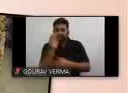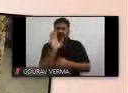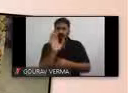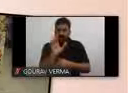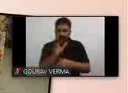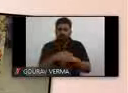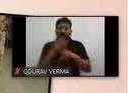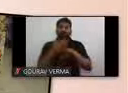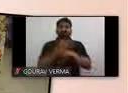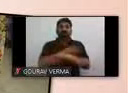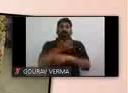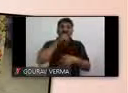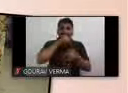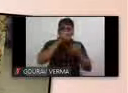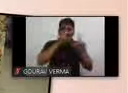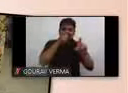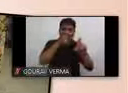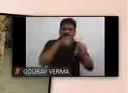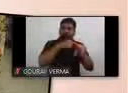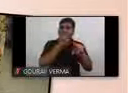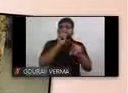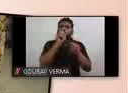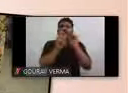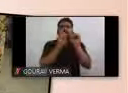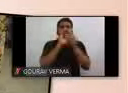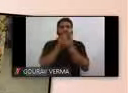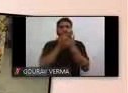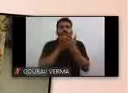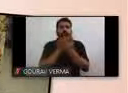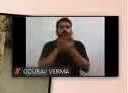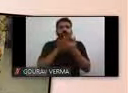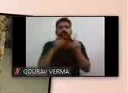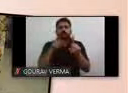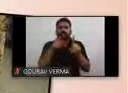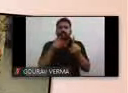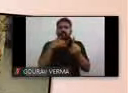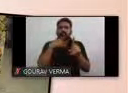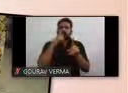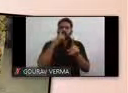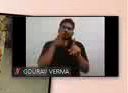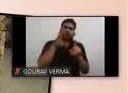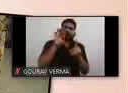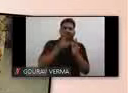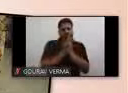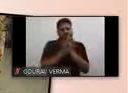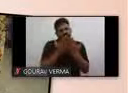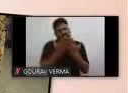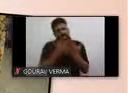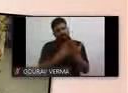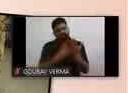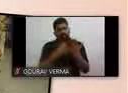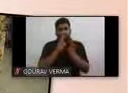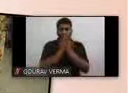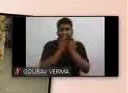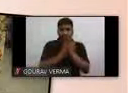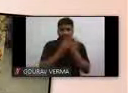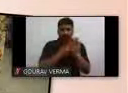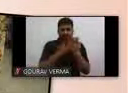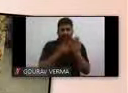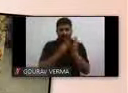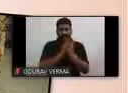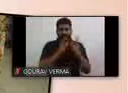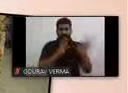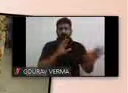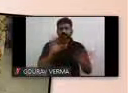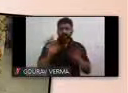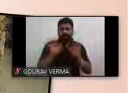time she didn't speak a word. But she had. And this, she would choose the books. If two books, she her vision was good.